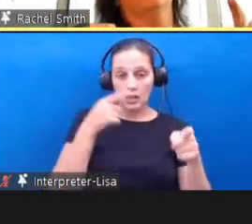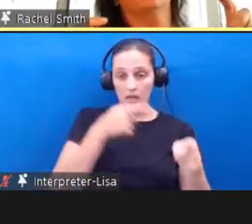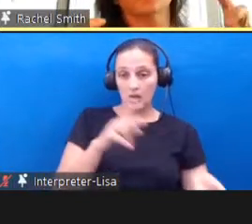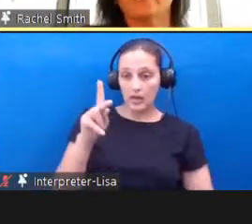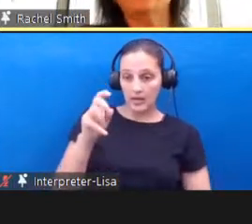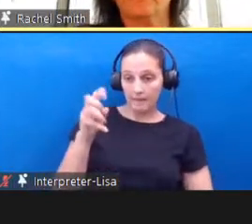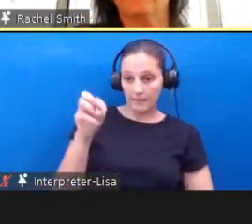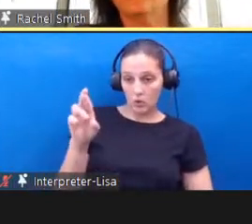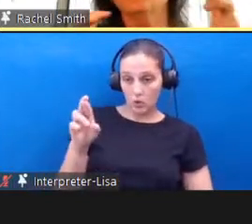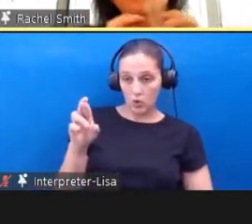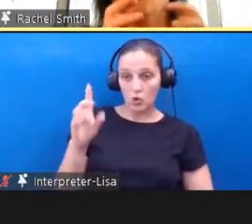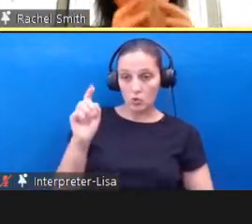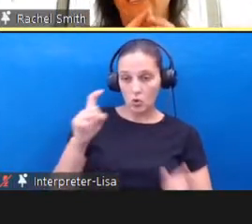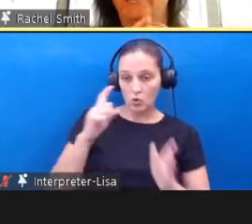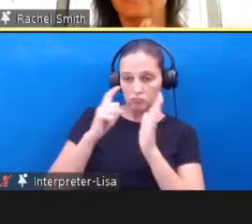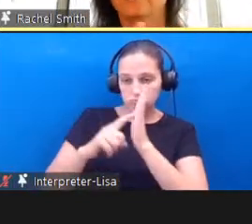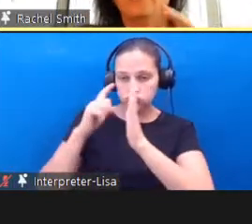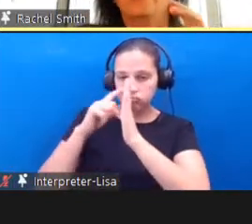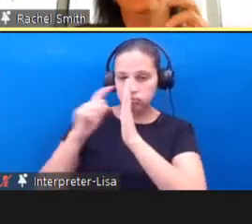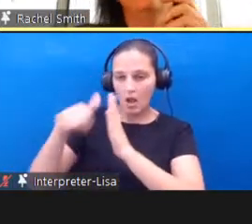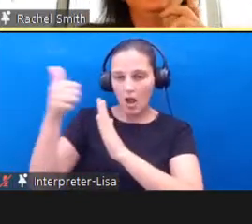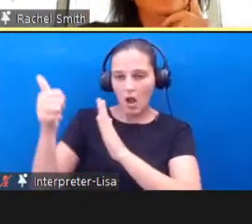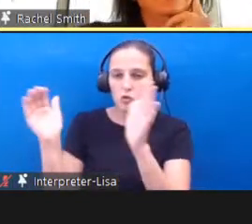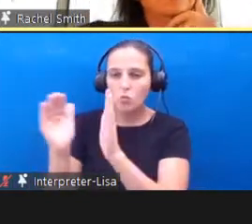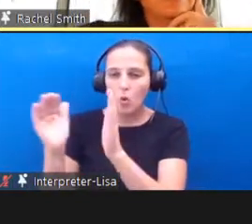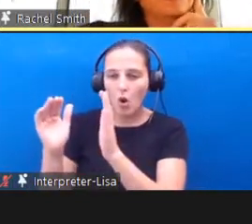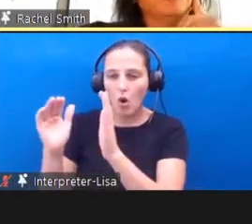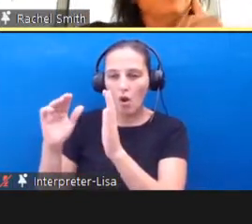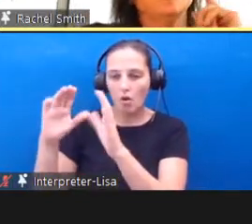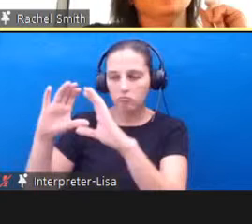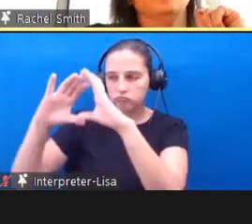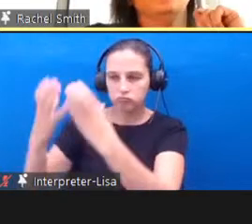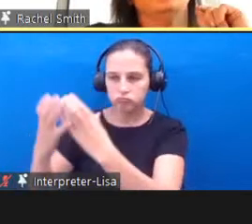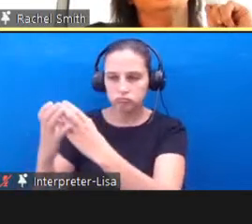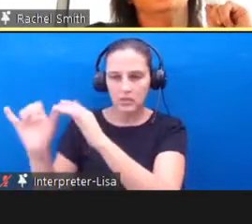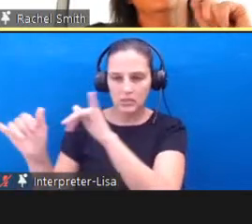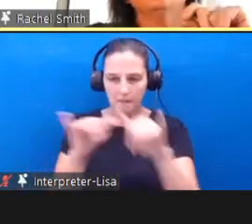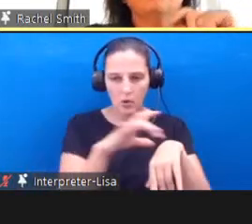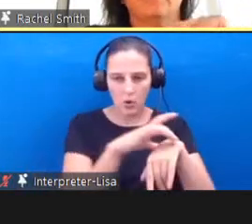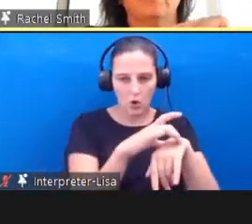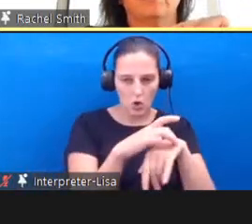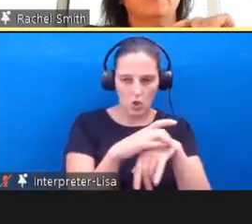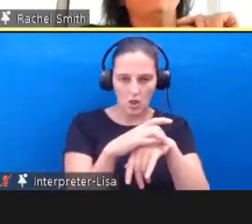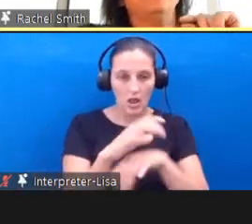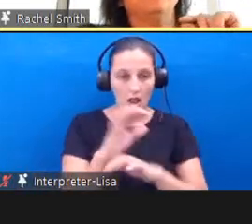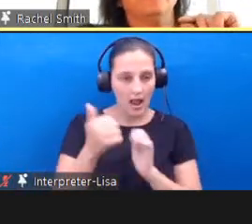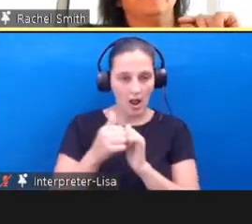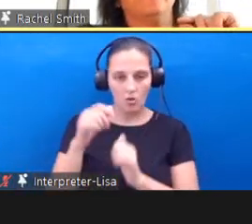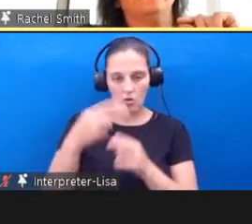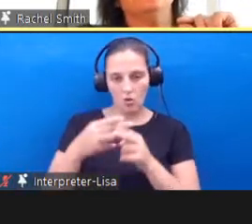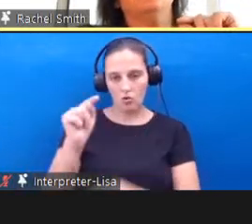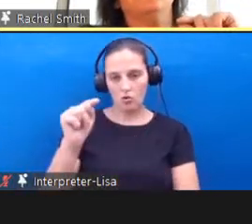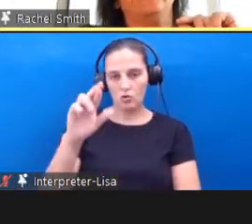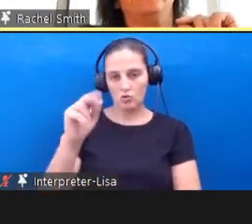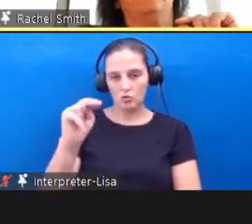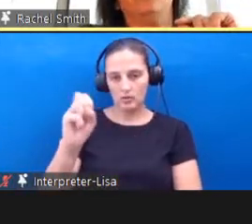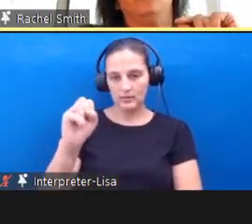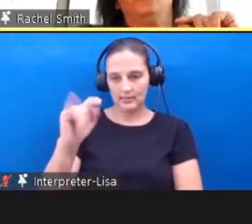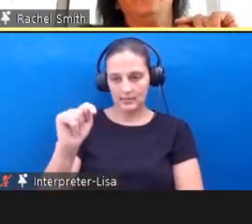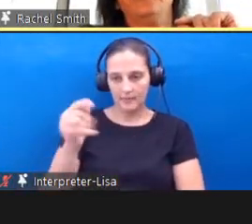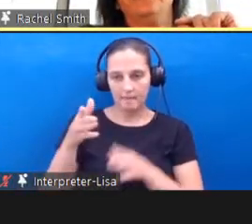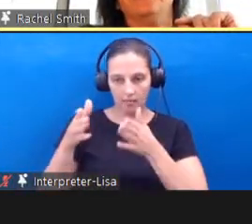discover Earth-like planets, small planets. And it was designed to do this through this transit method. And that means that as the